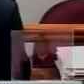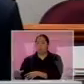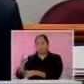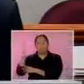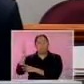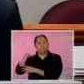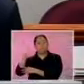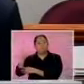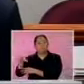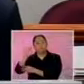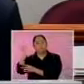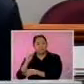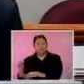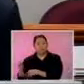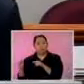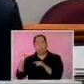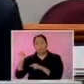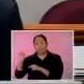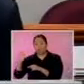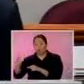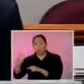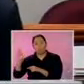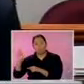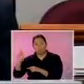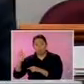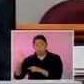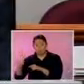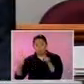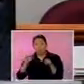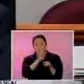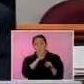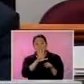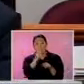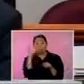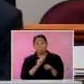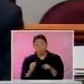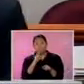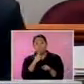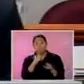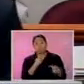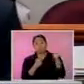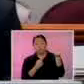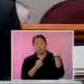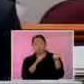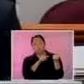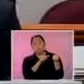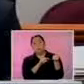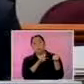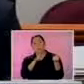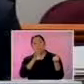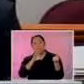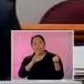55% of Port Bonifacio Development Corporation. The other 45% is owned, Your Honor, by